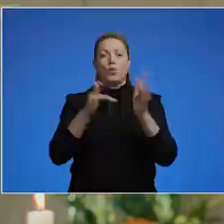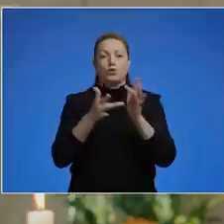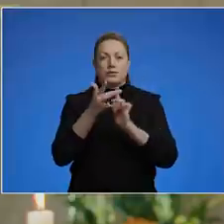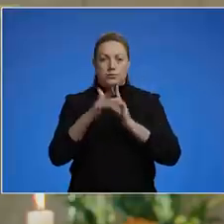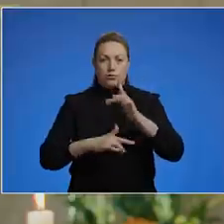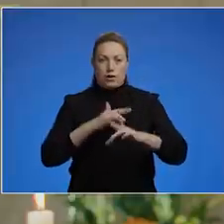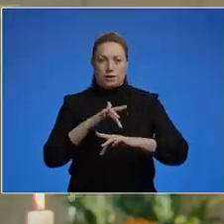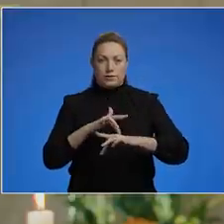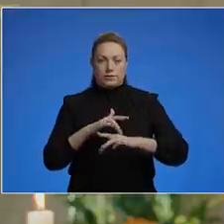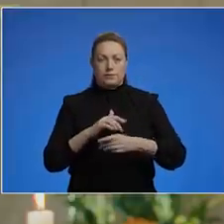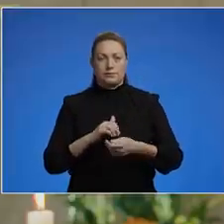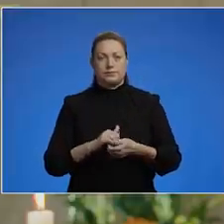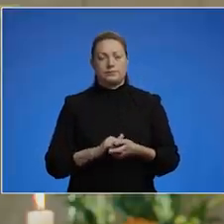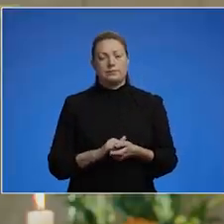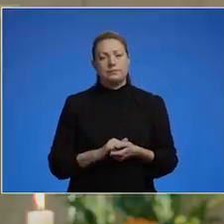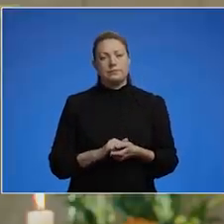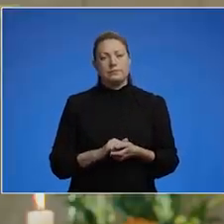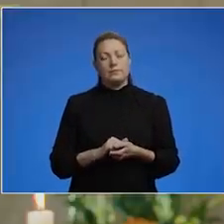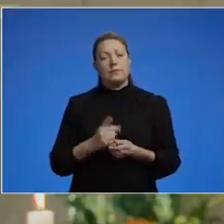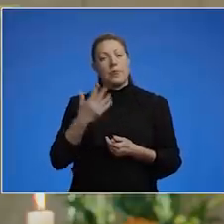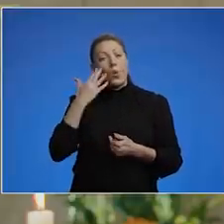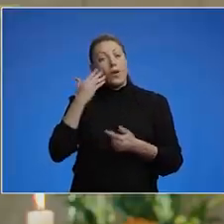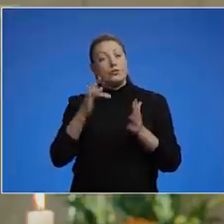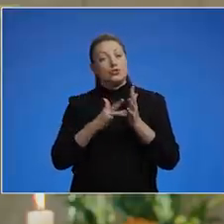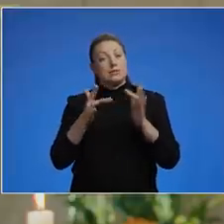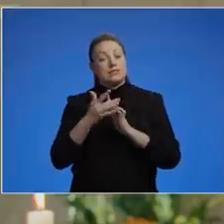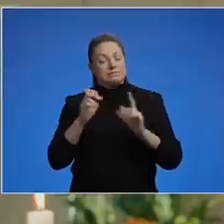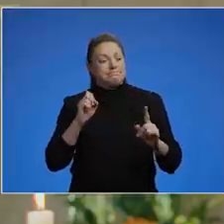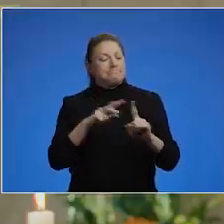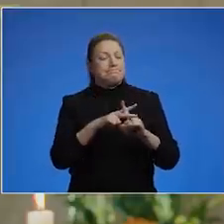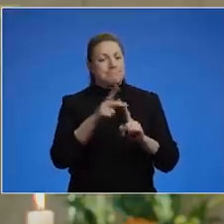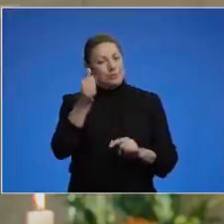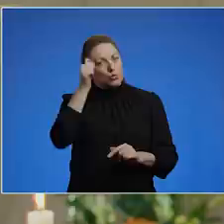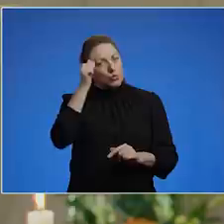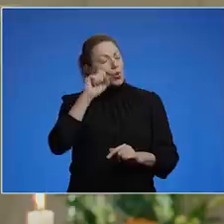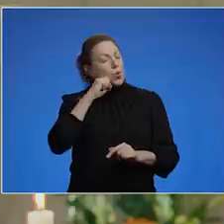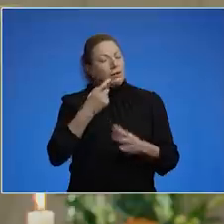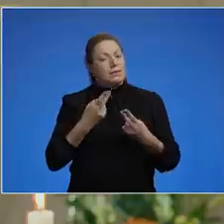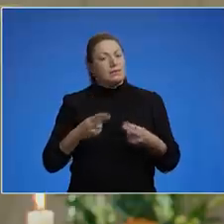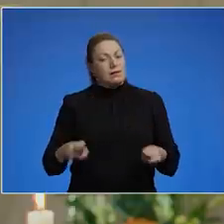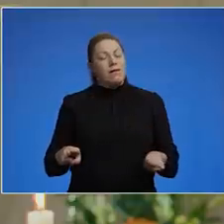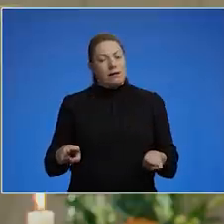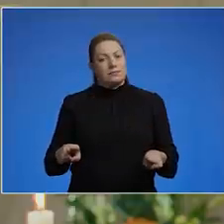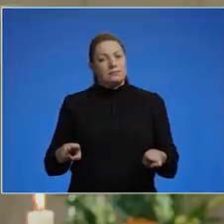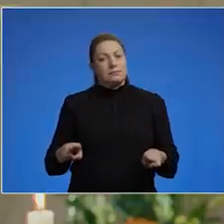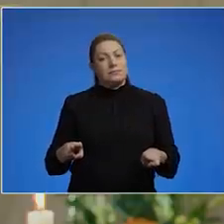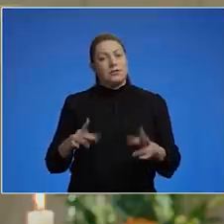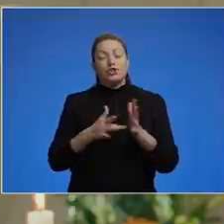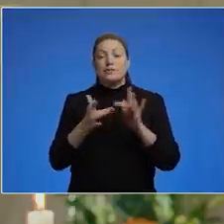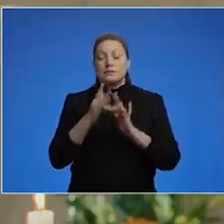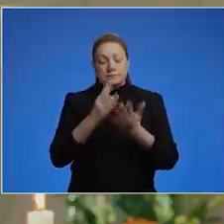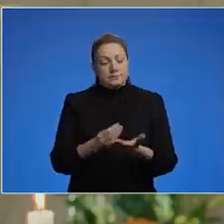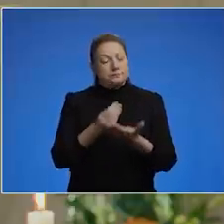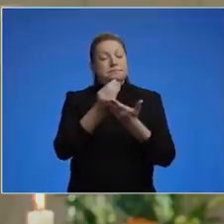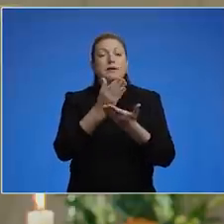Christ. At the time he was betrayed and entered willingly into his passion, he took bread, and giving thanks, broke it,